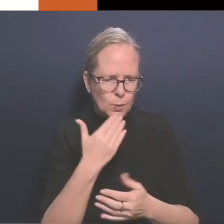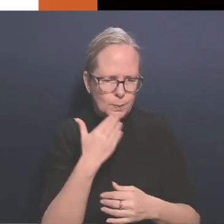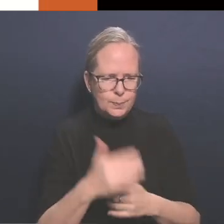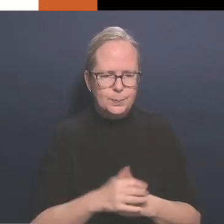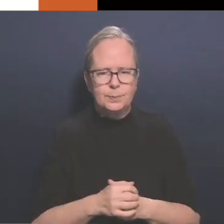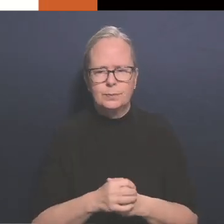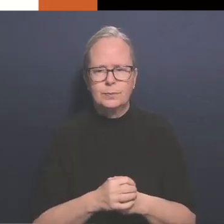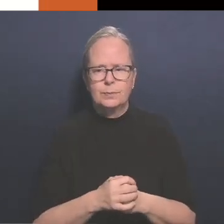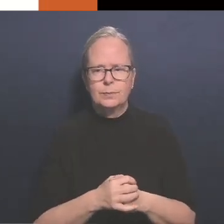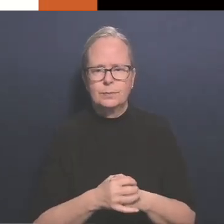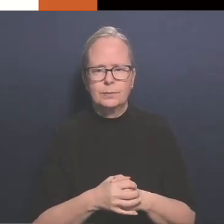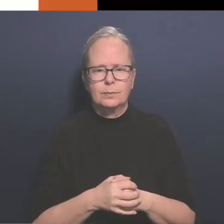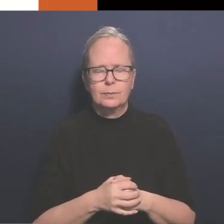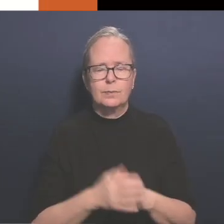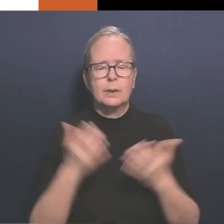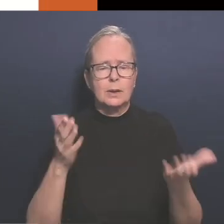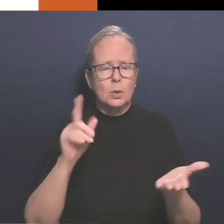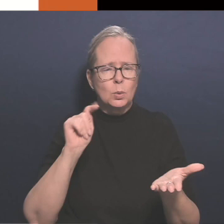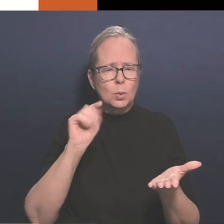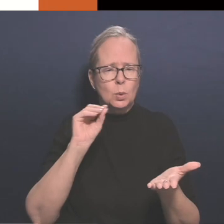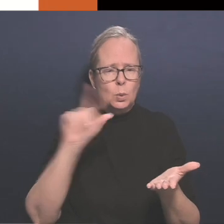apply. Thank you.